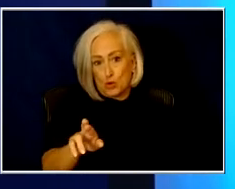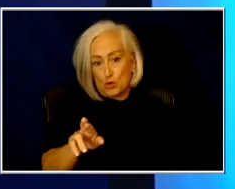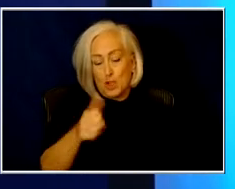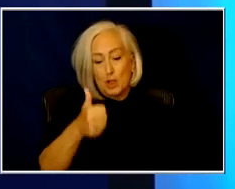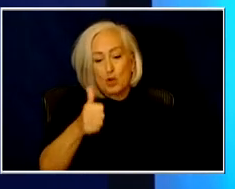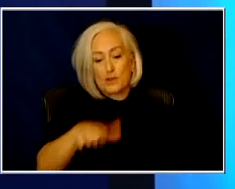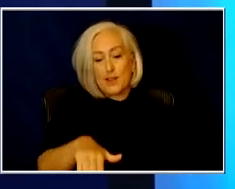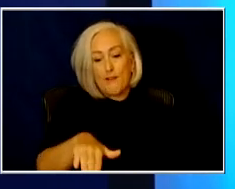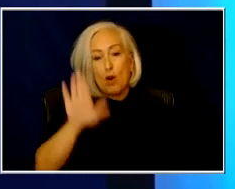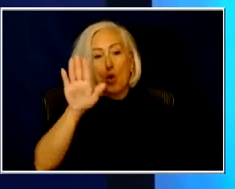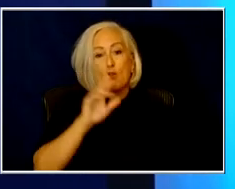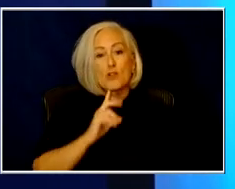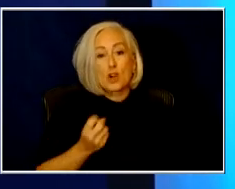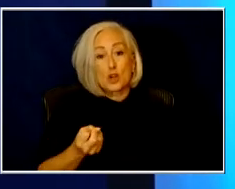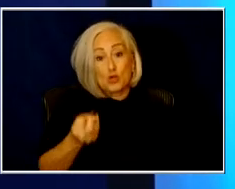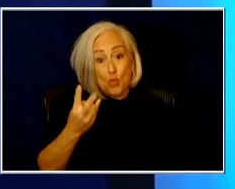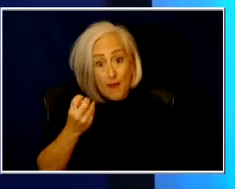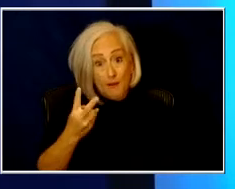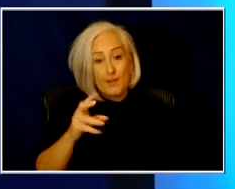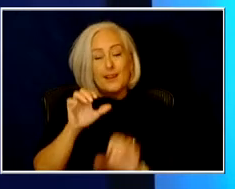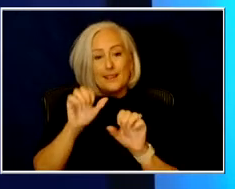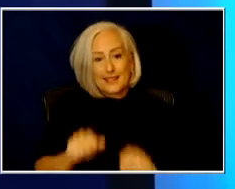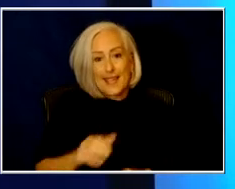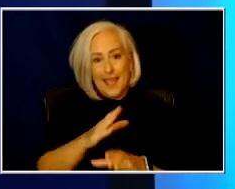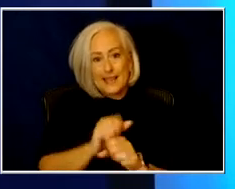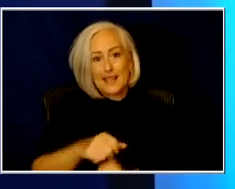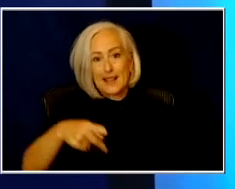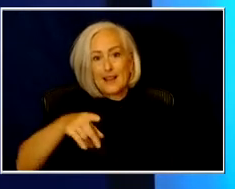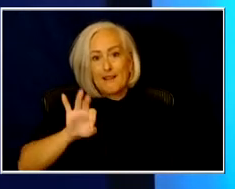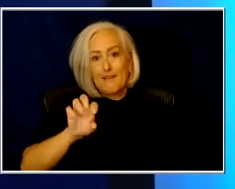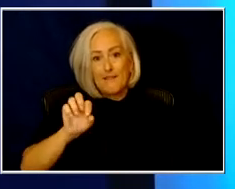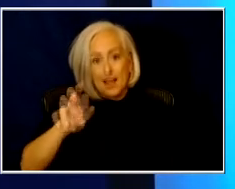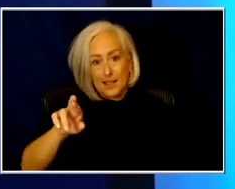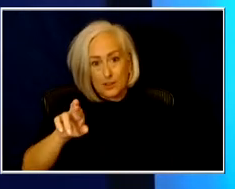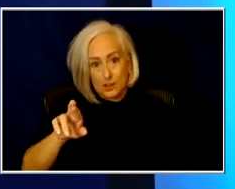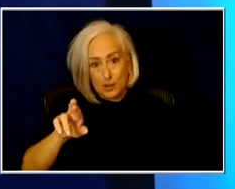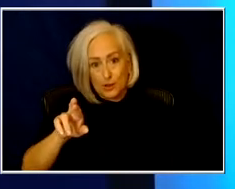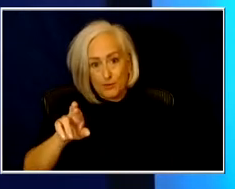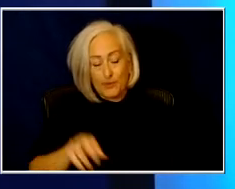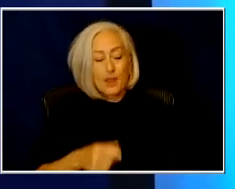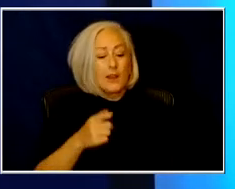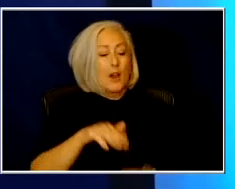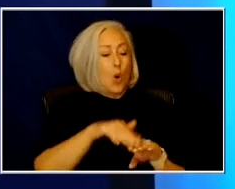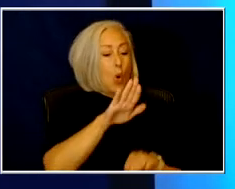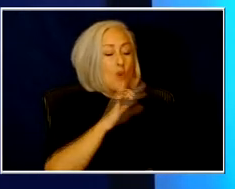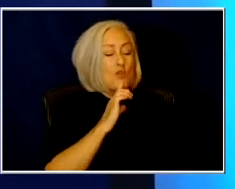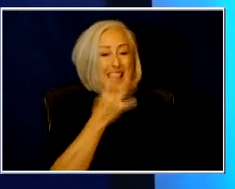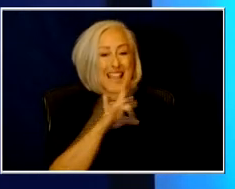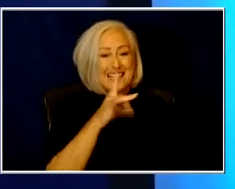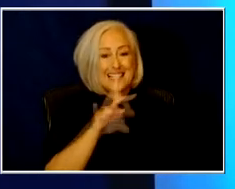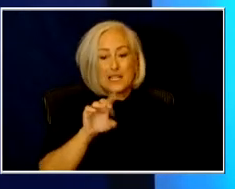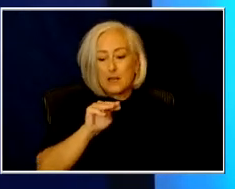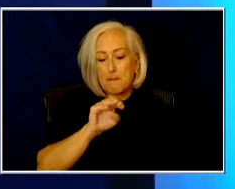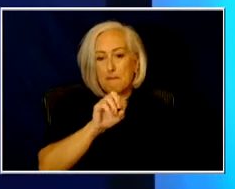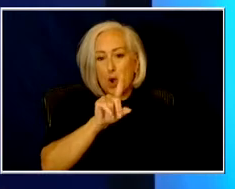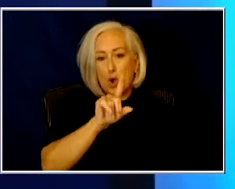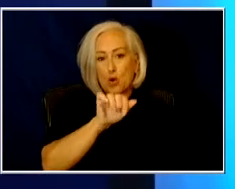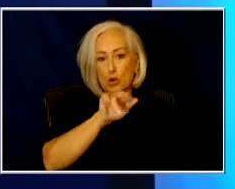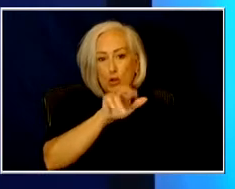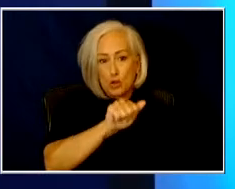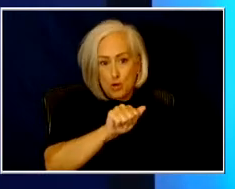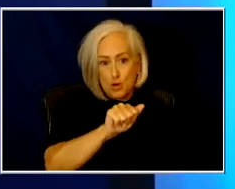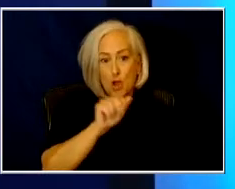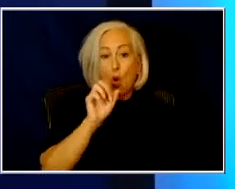you can get Pfizer if you were 18 above you can get moderna or Pfizer so it's just understanding that age group and that Nuance